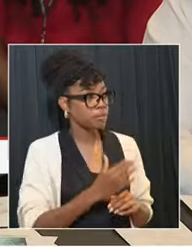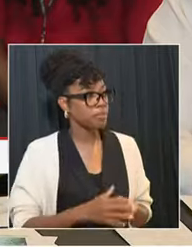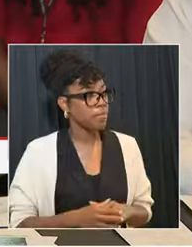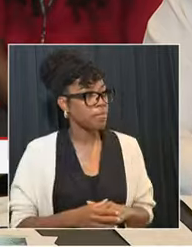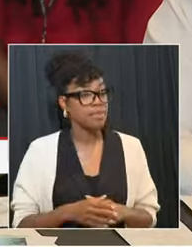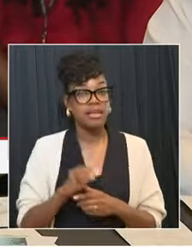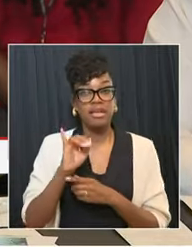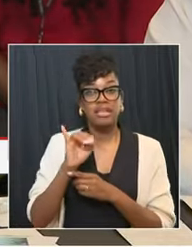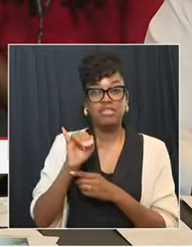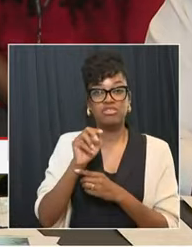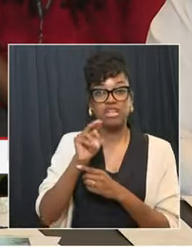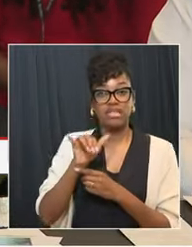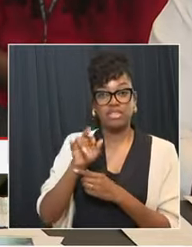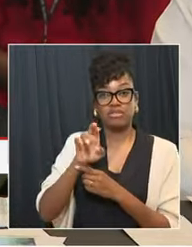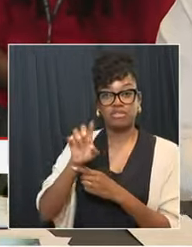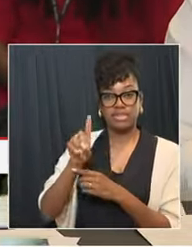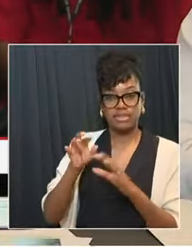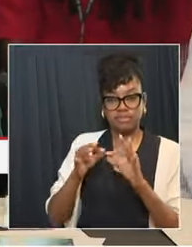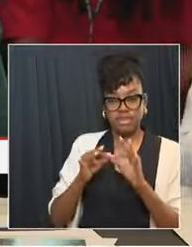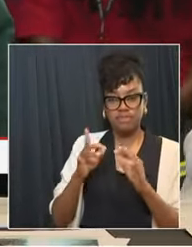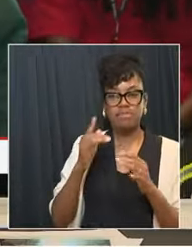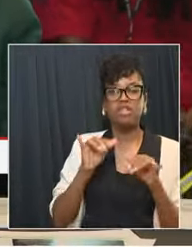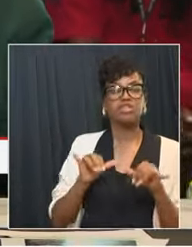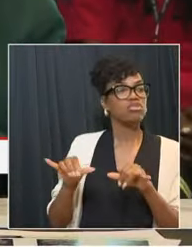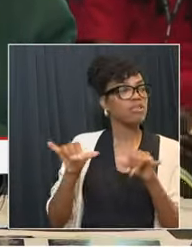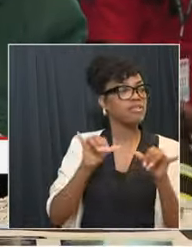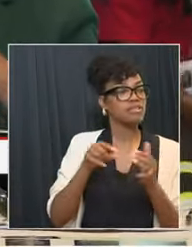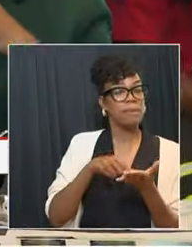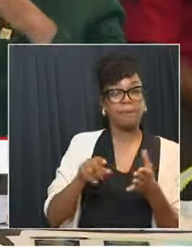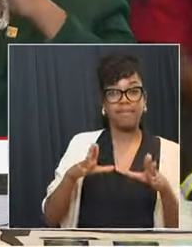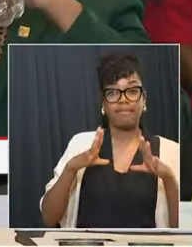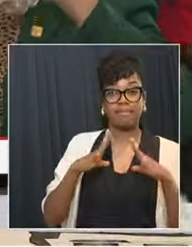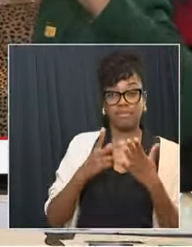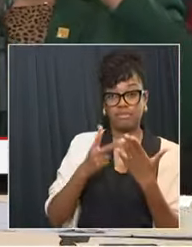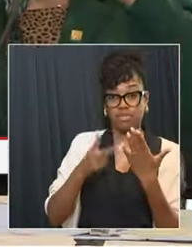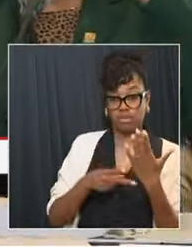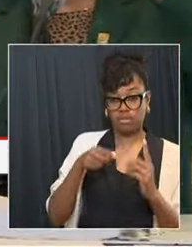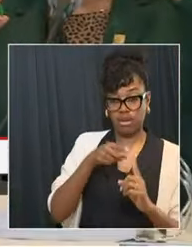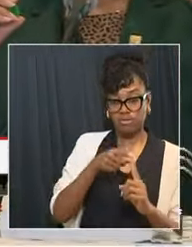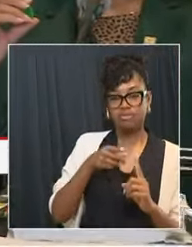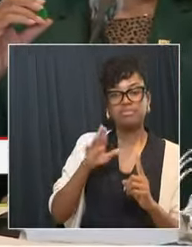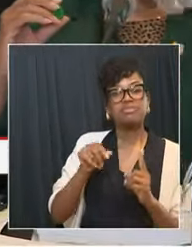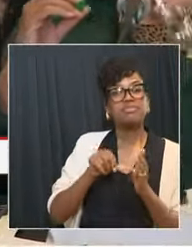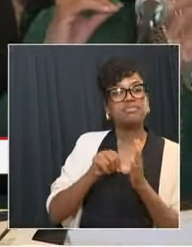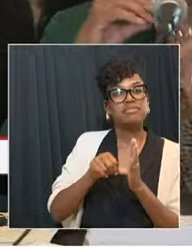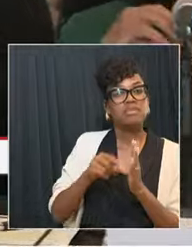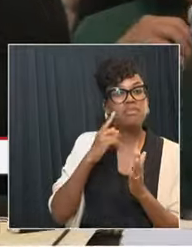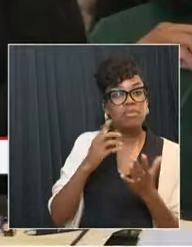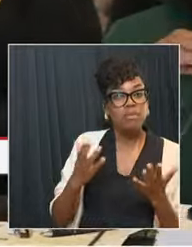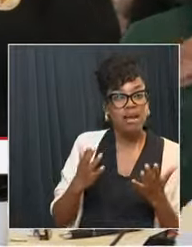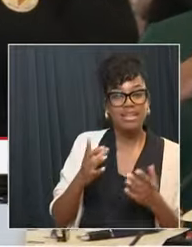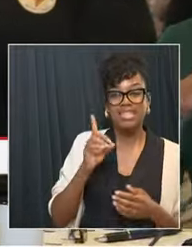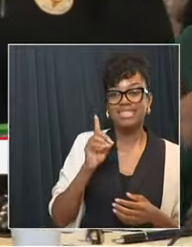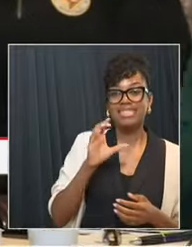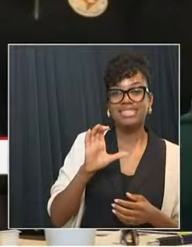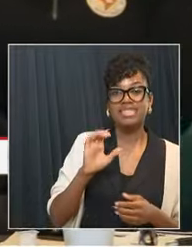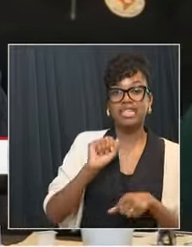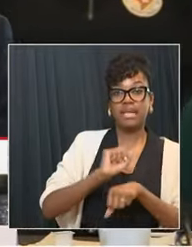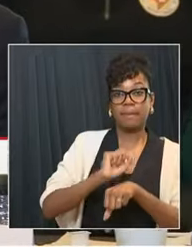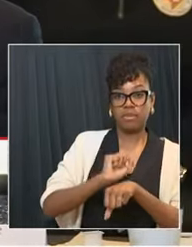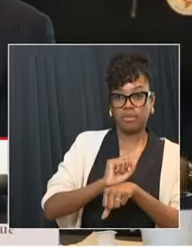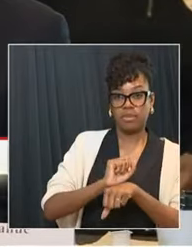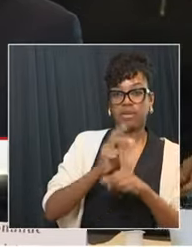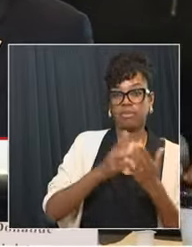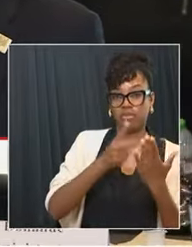for the universal paid leave program, what I was speaking to earlier in the presentation was for the DC employee program. Okay. For the universal